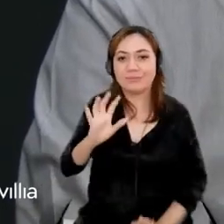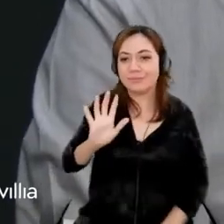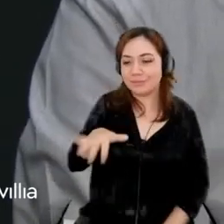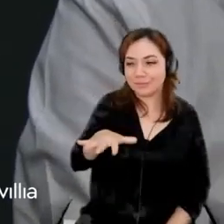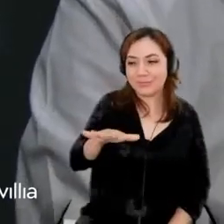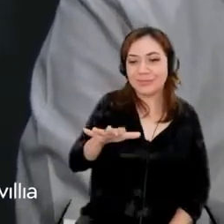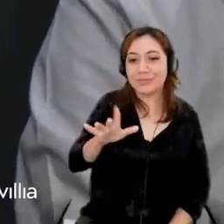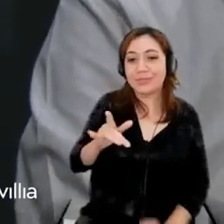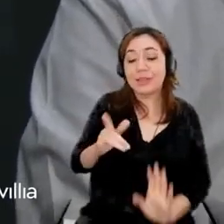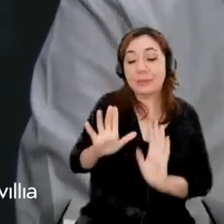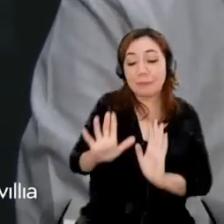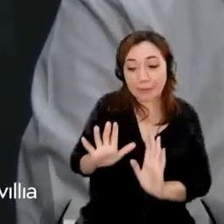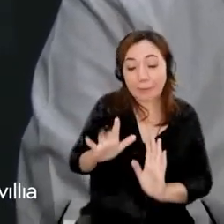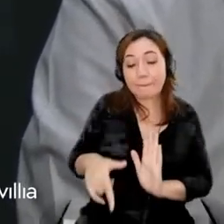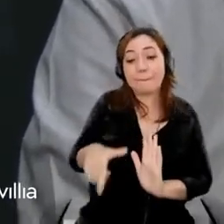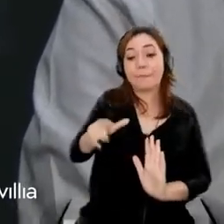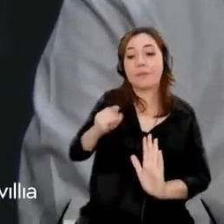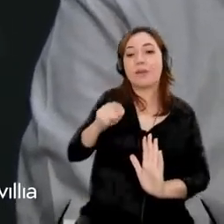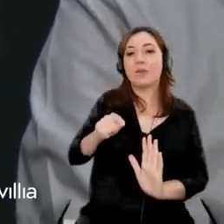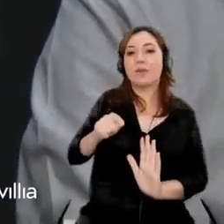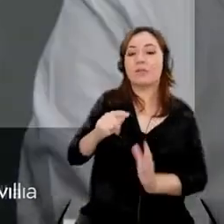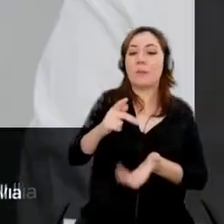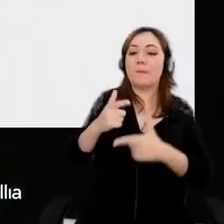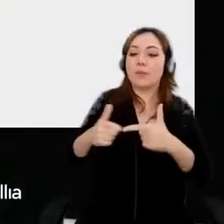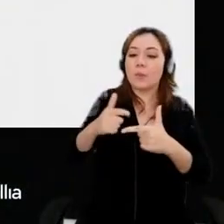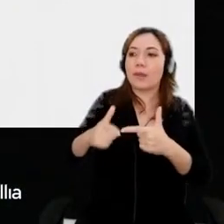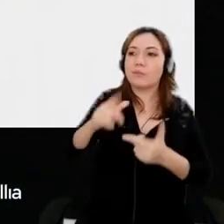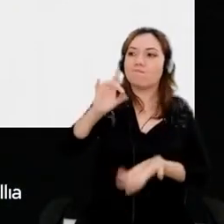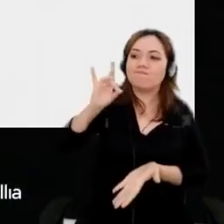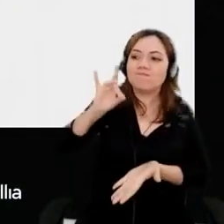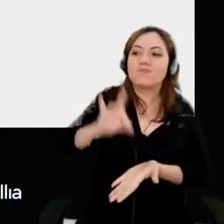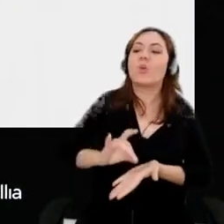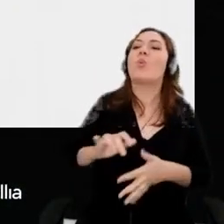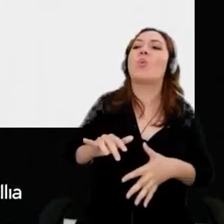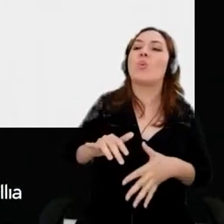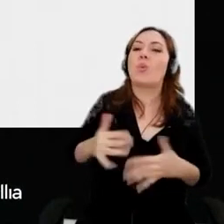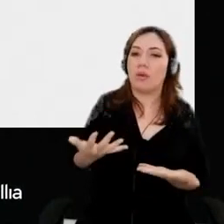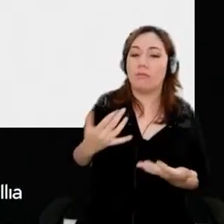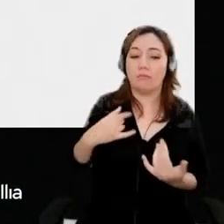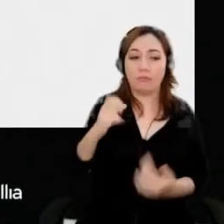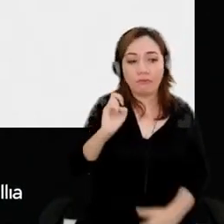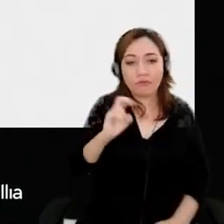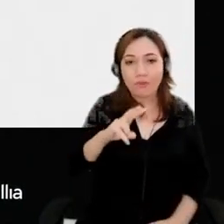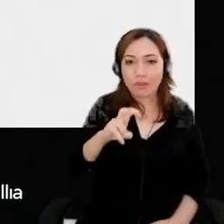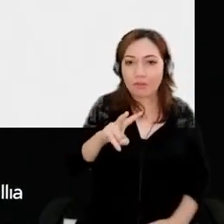What is the real issue? If you look at many papers that have been released over the last years,